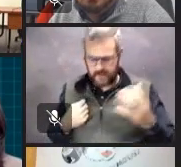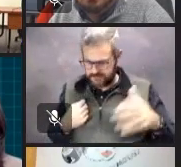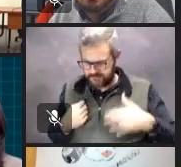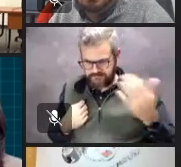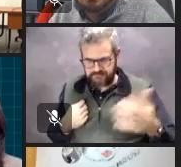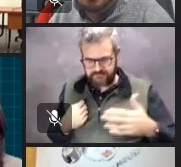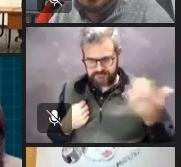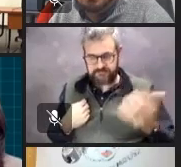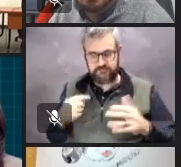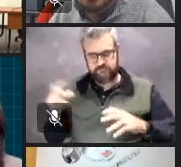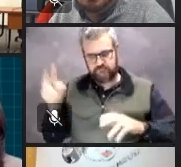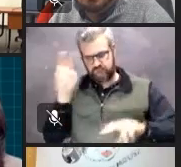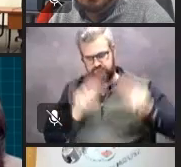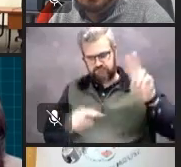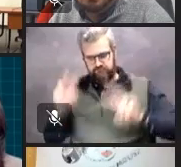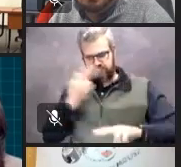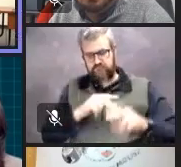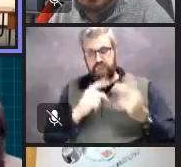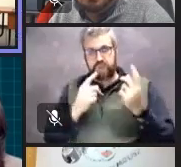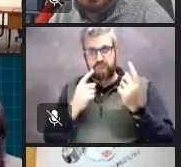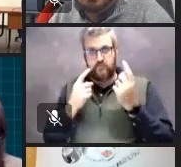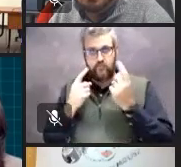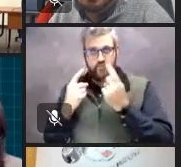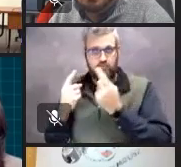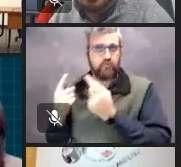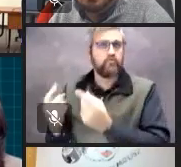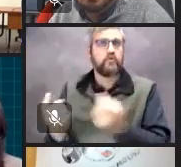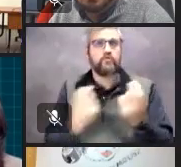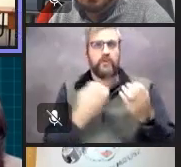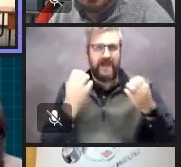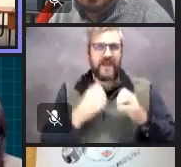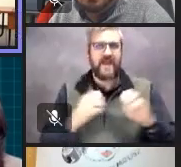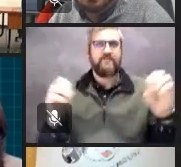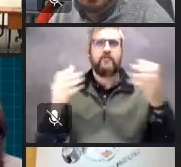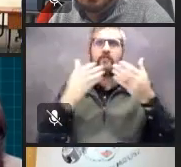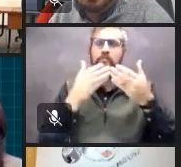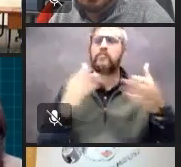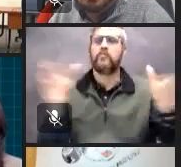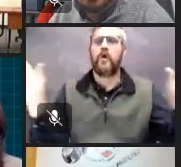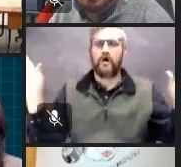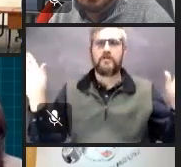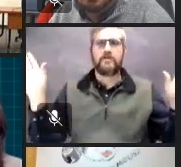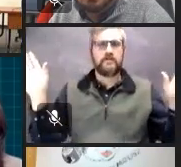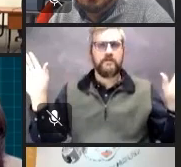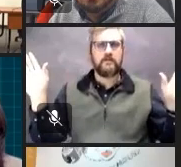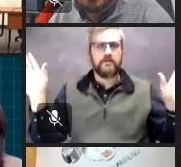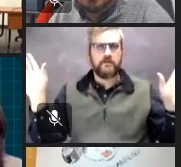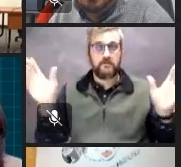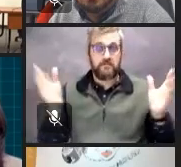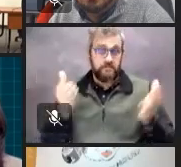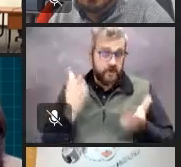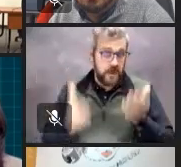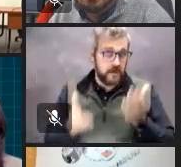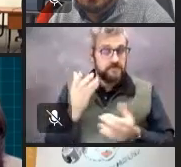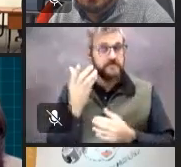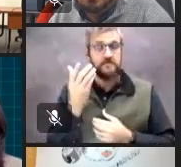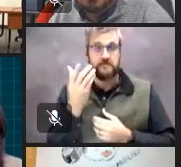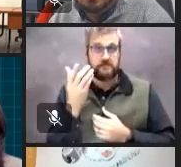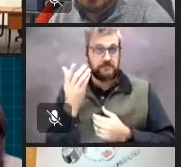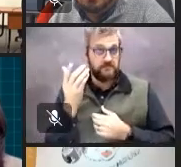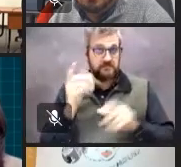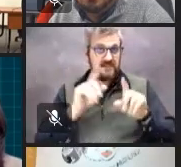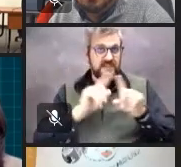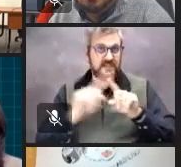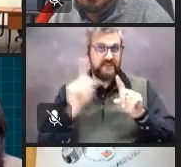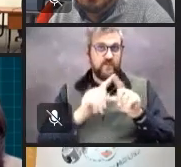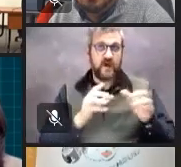at recruiting efforts more broadly, and perhaps are there different